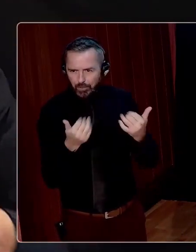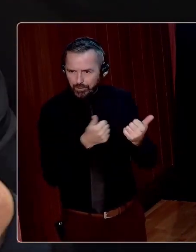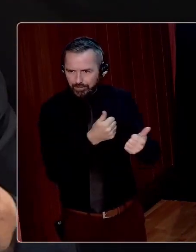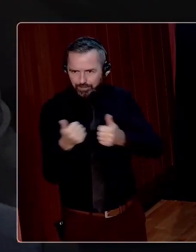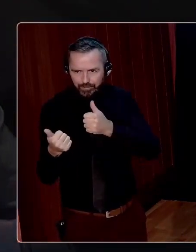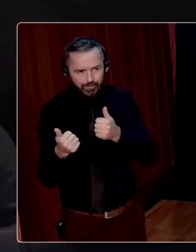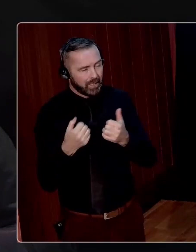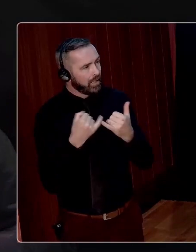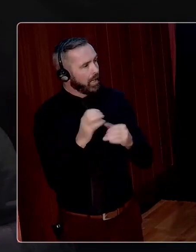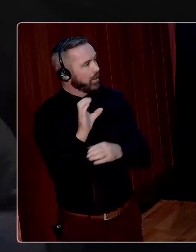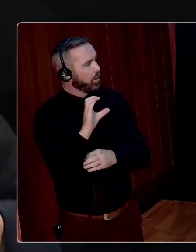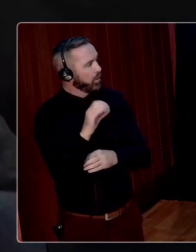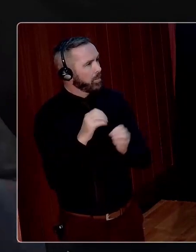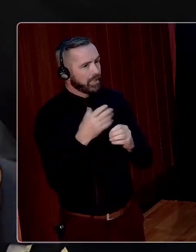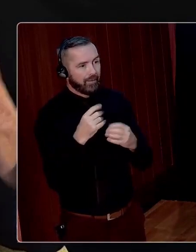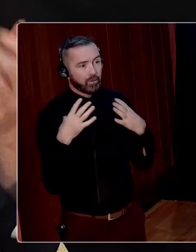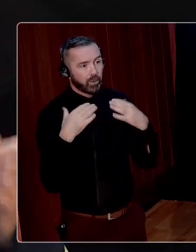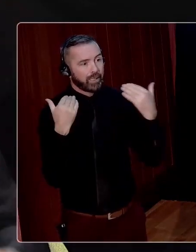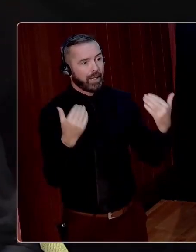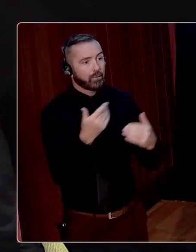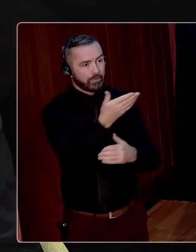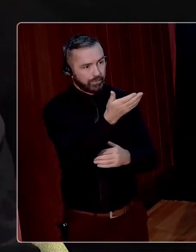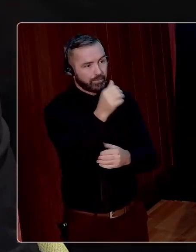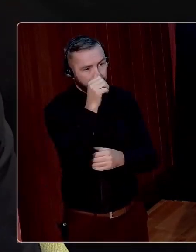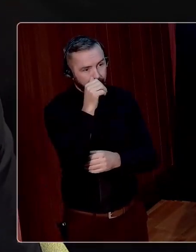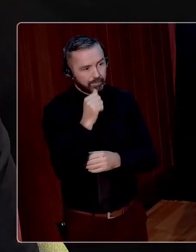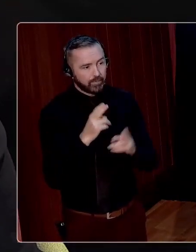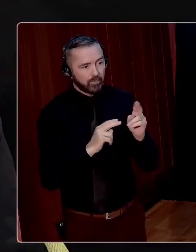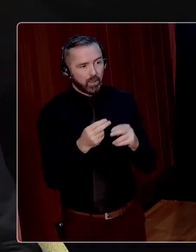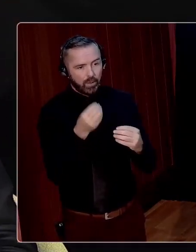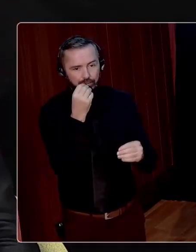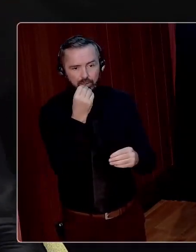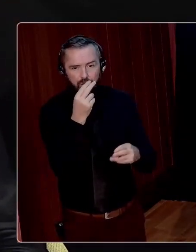And just as Conor pointed out earlier, that we'd have a break now and that we